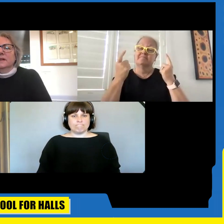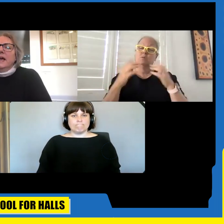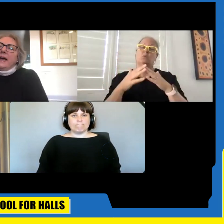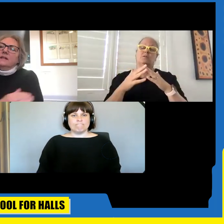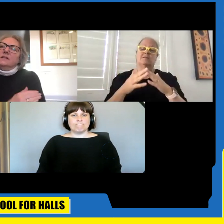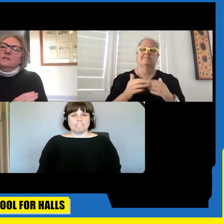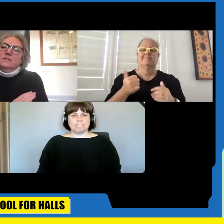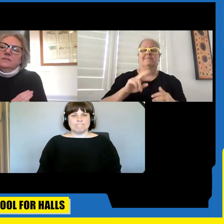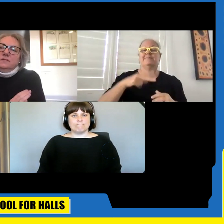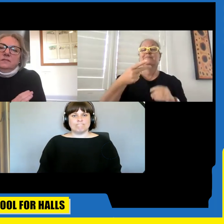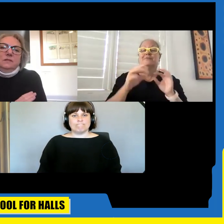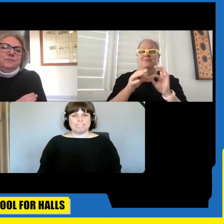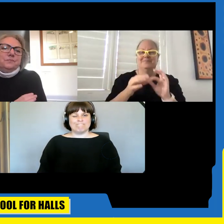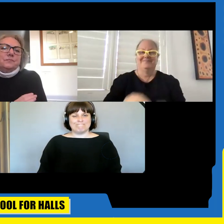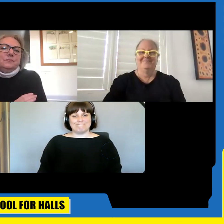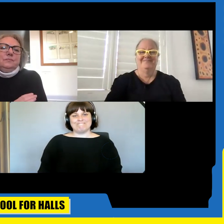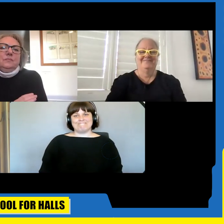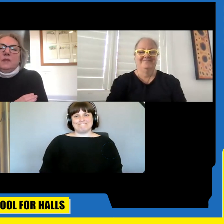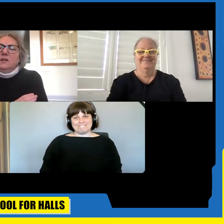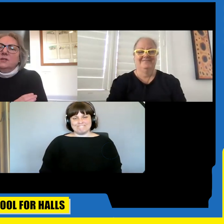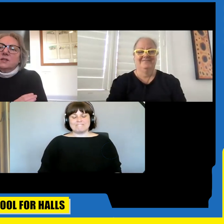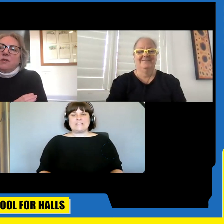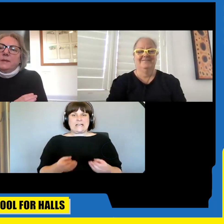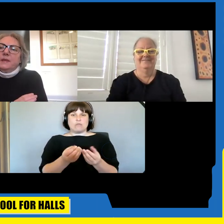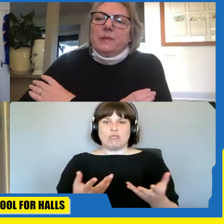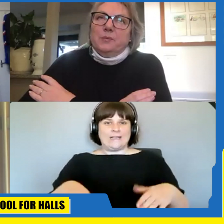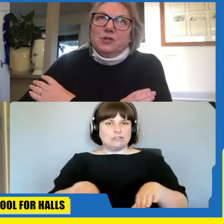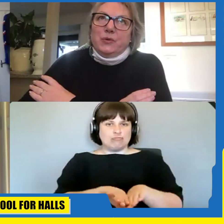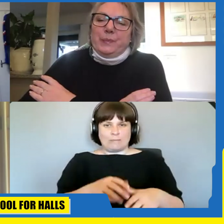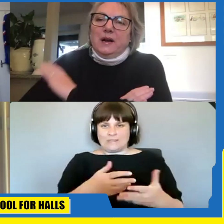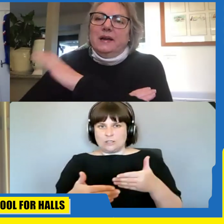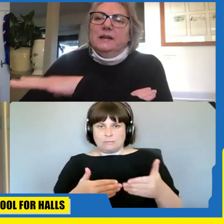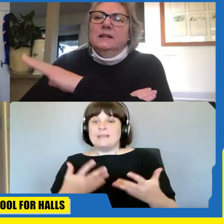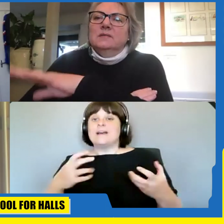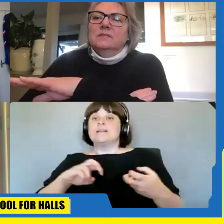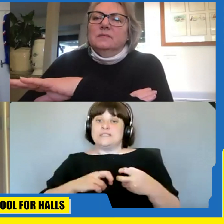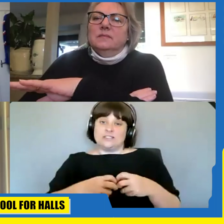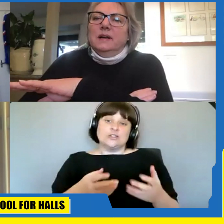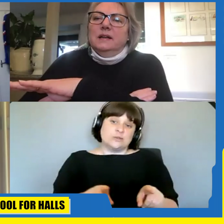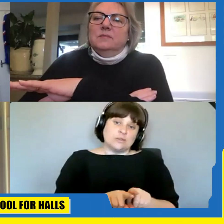performances. And then waste management's your only big issue. You described that people don't buy